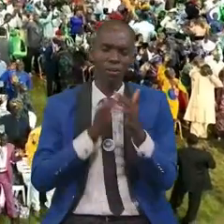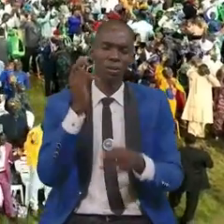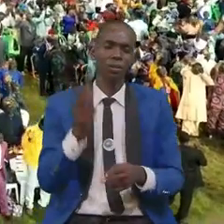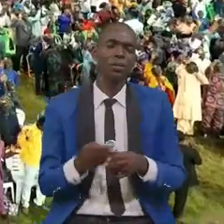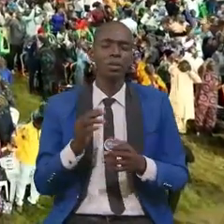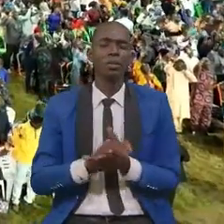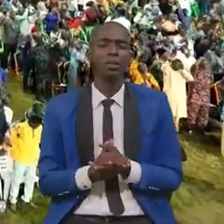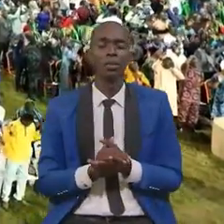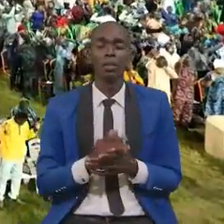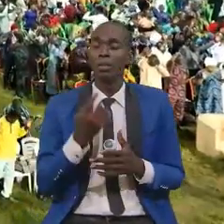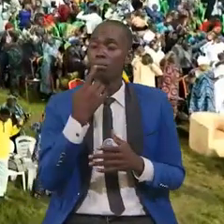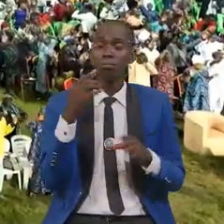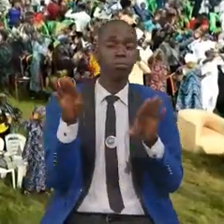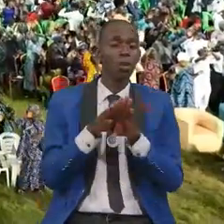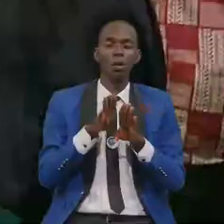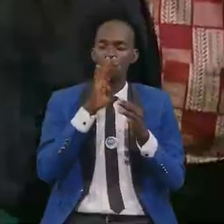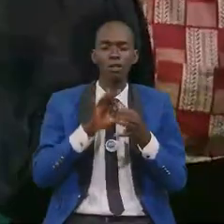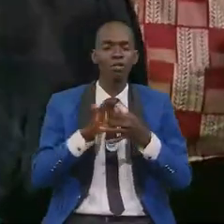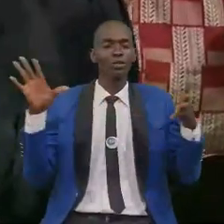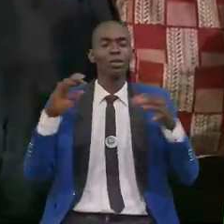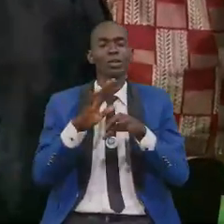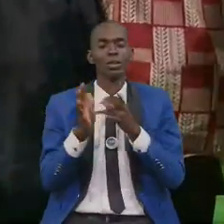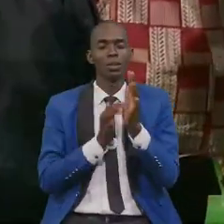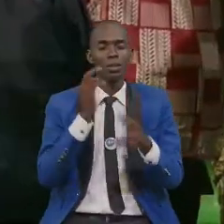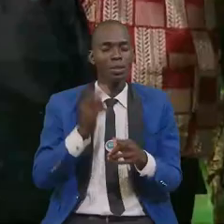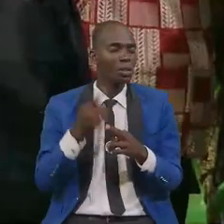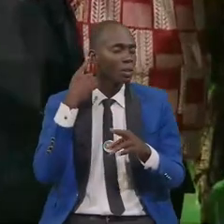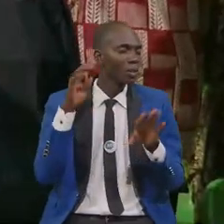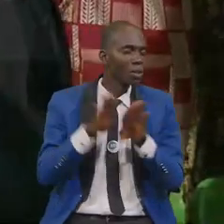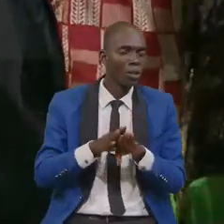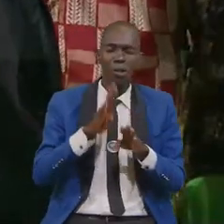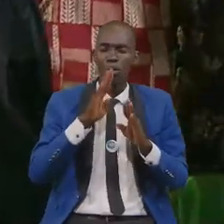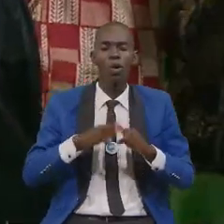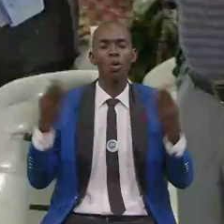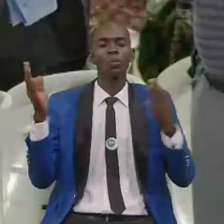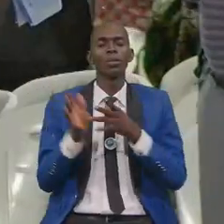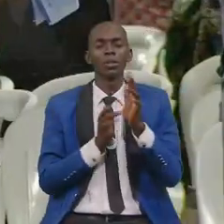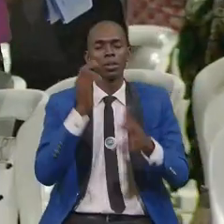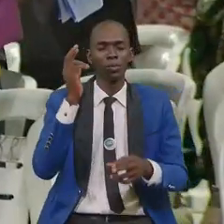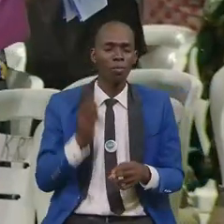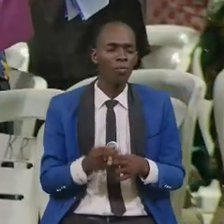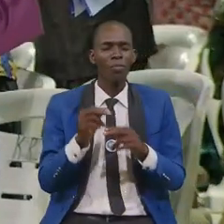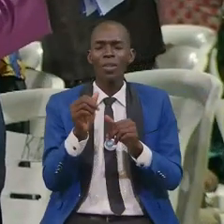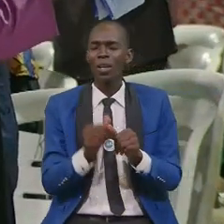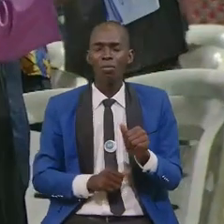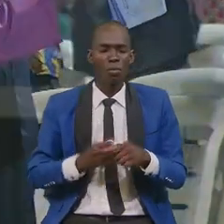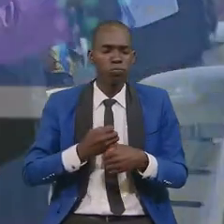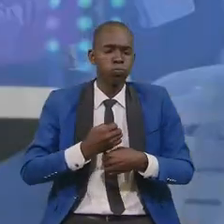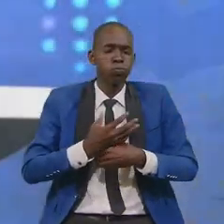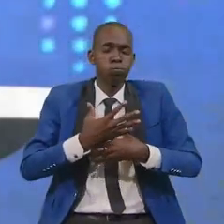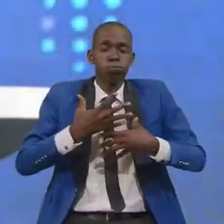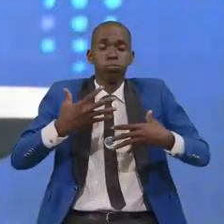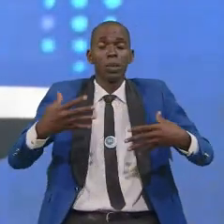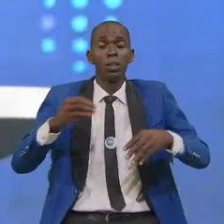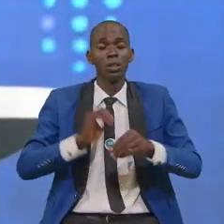Dumb tongues be loosed. Deaf ears be opened. Every swelling in your